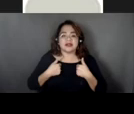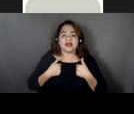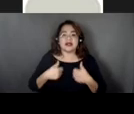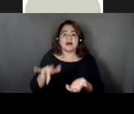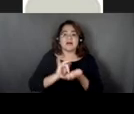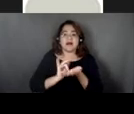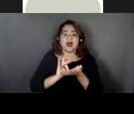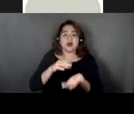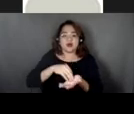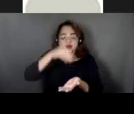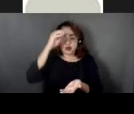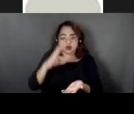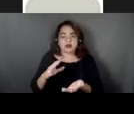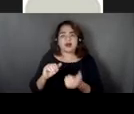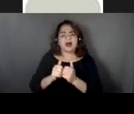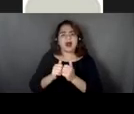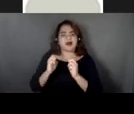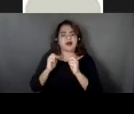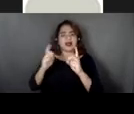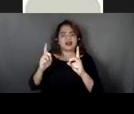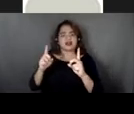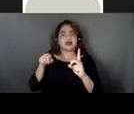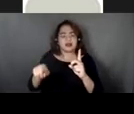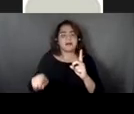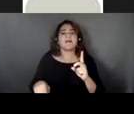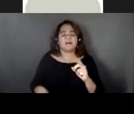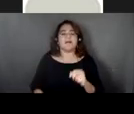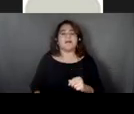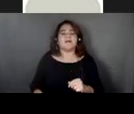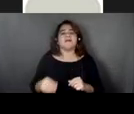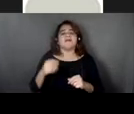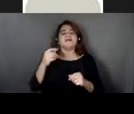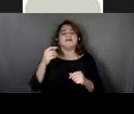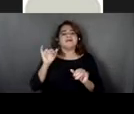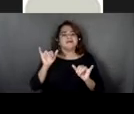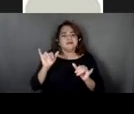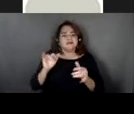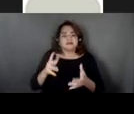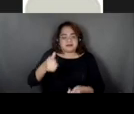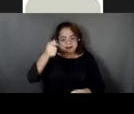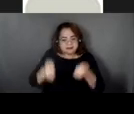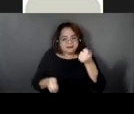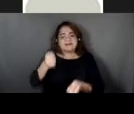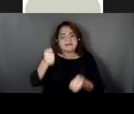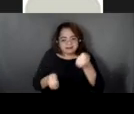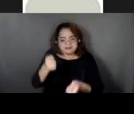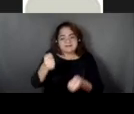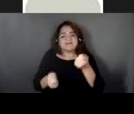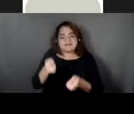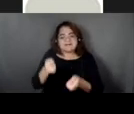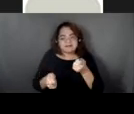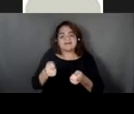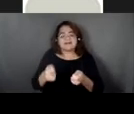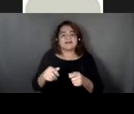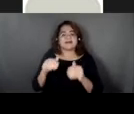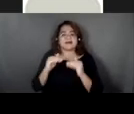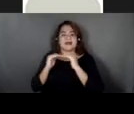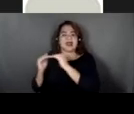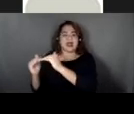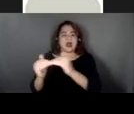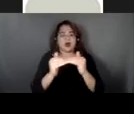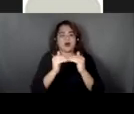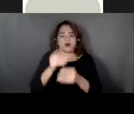how they're educated. And we really made quite a significant number of changes out of the work of this Equitable Care Committee, which is